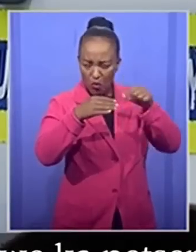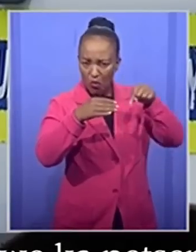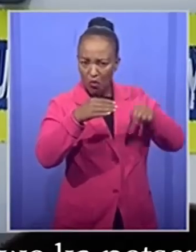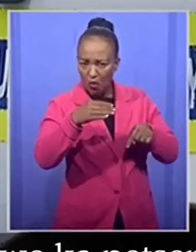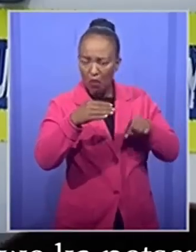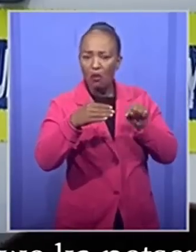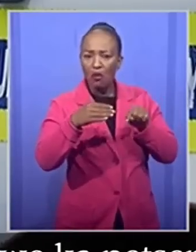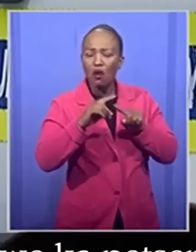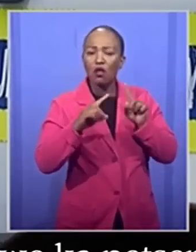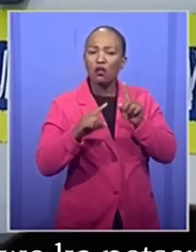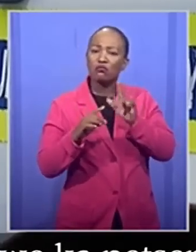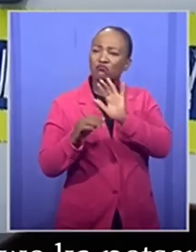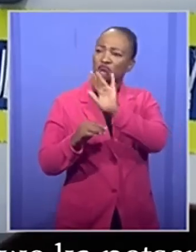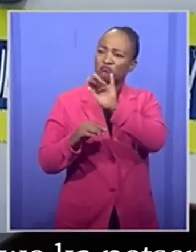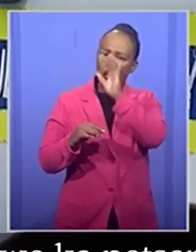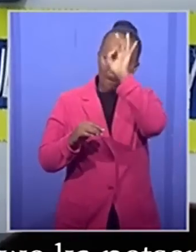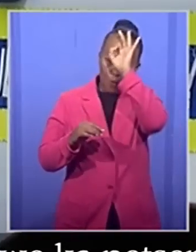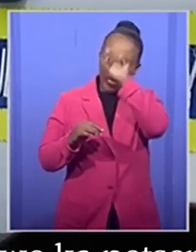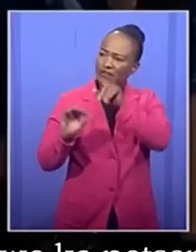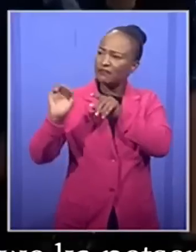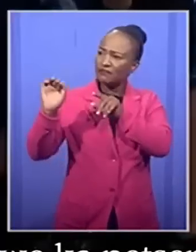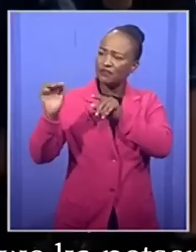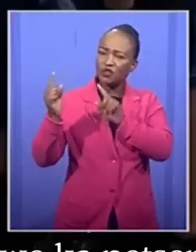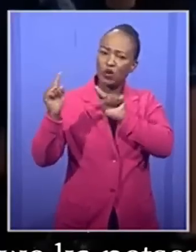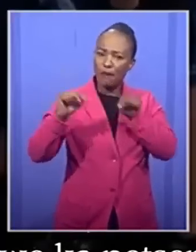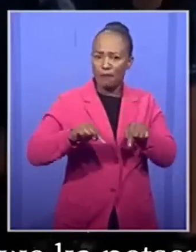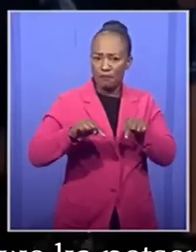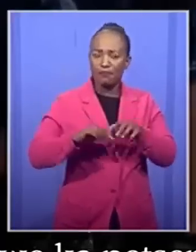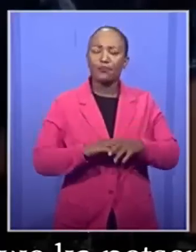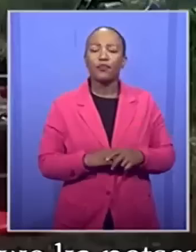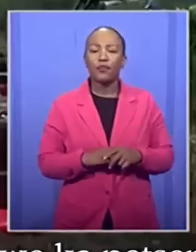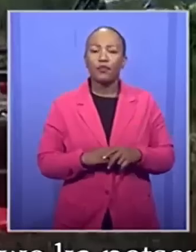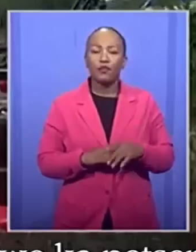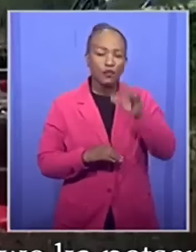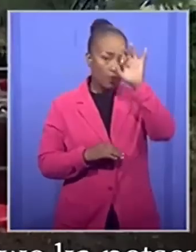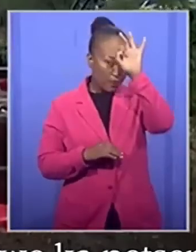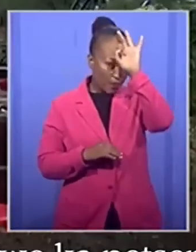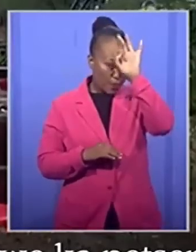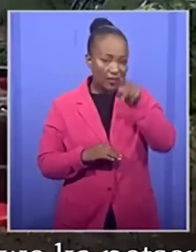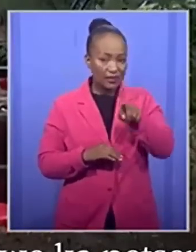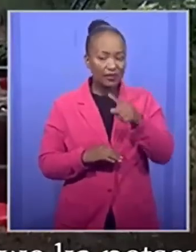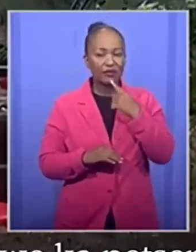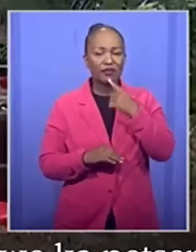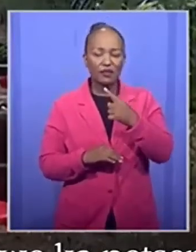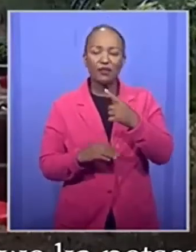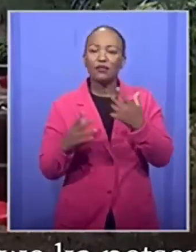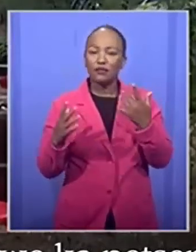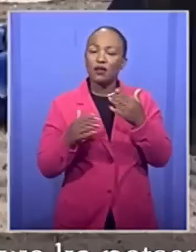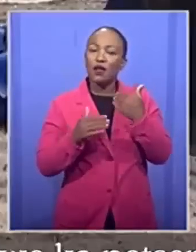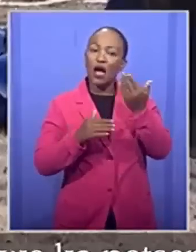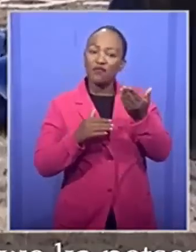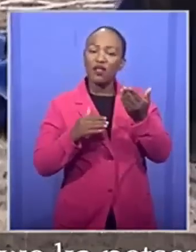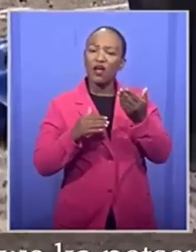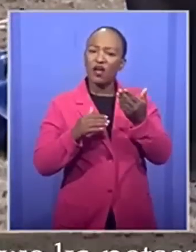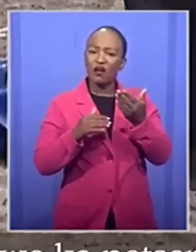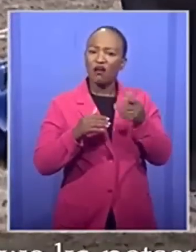contacted the police after they saw the shoes floating inside the water. Sepolesa se boetse se hlalosa ha diteko tsa ka mora lefu di tla bontsha sesosa